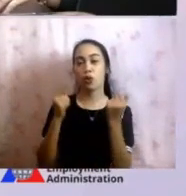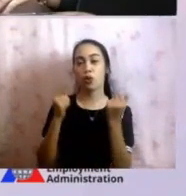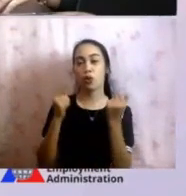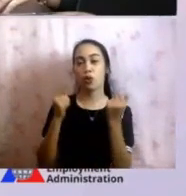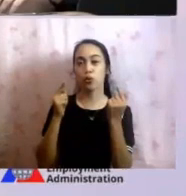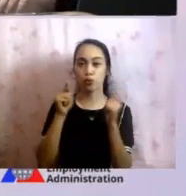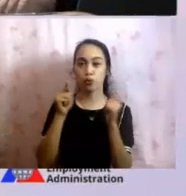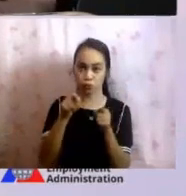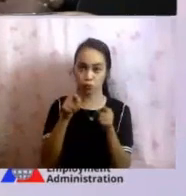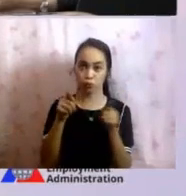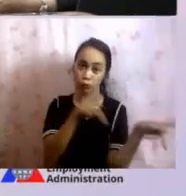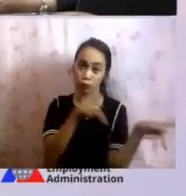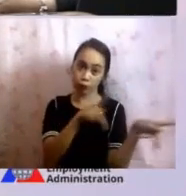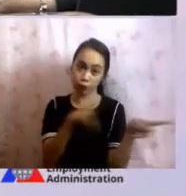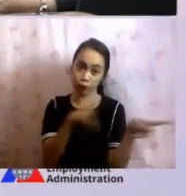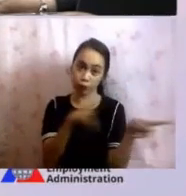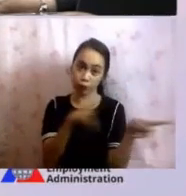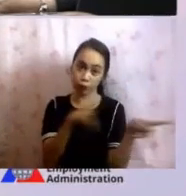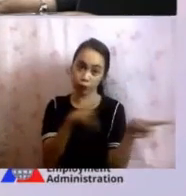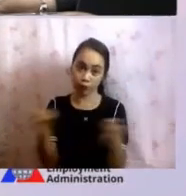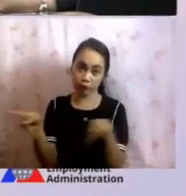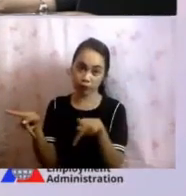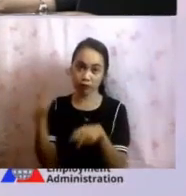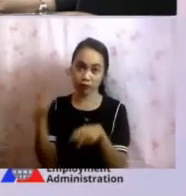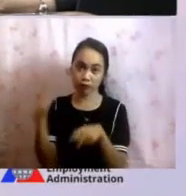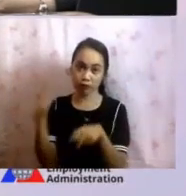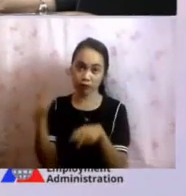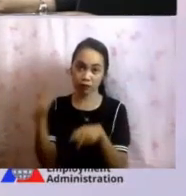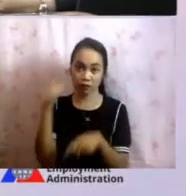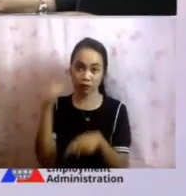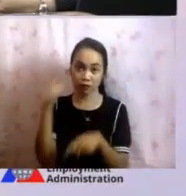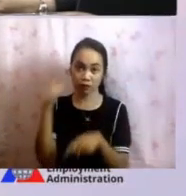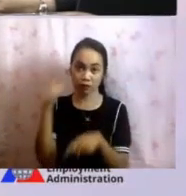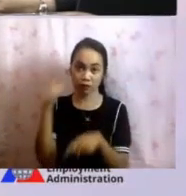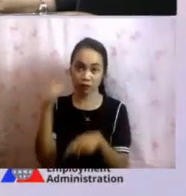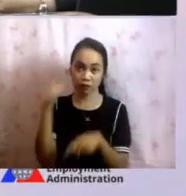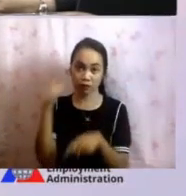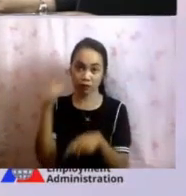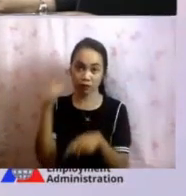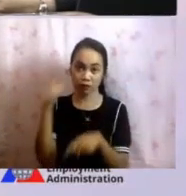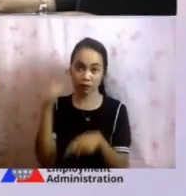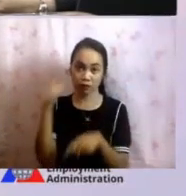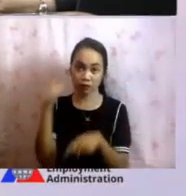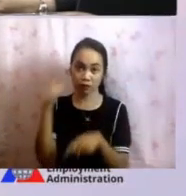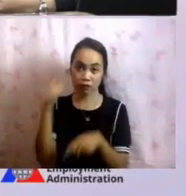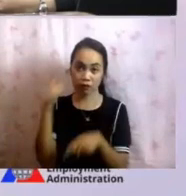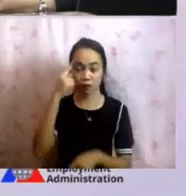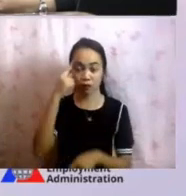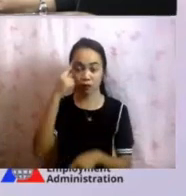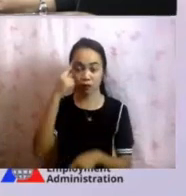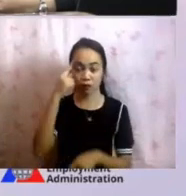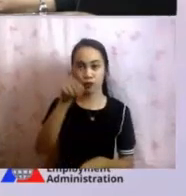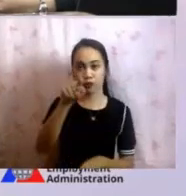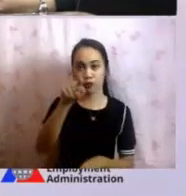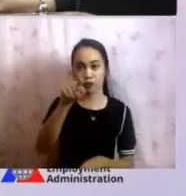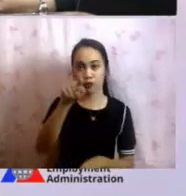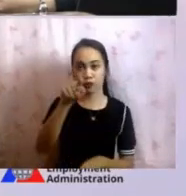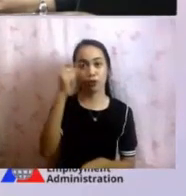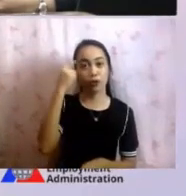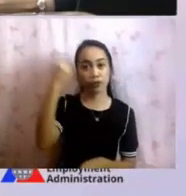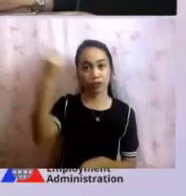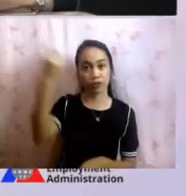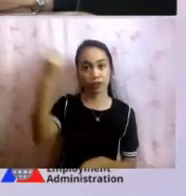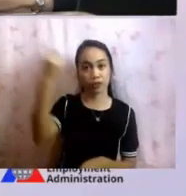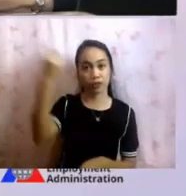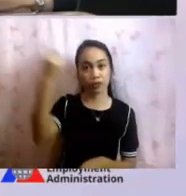is how you will prepare for your dream job. So the things that we'll be discussing is about the cover letter